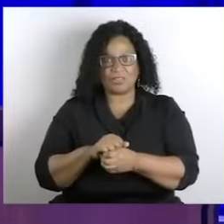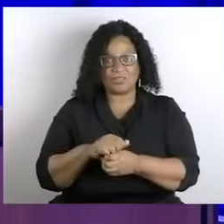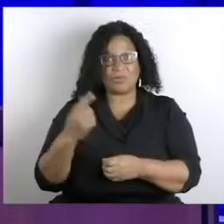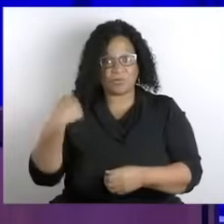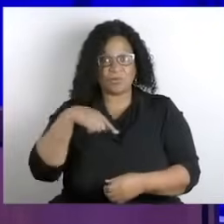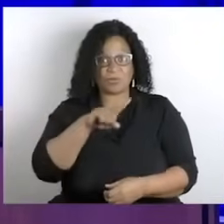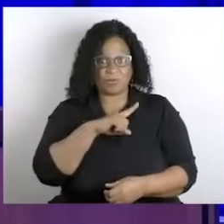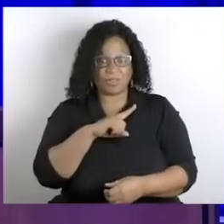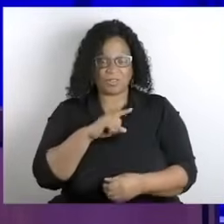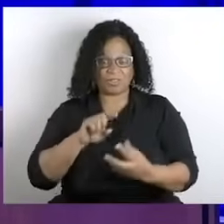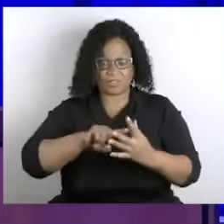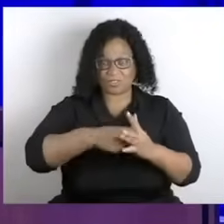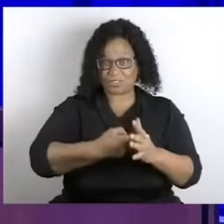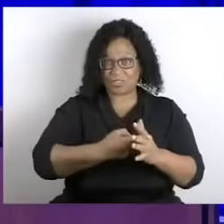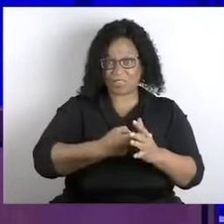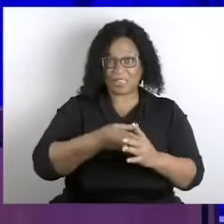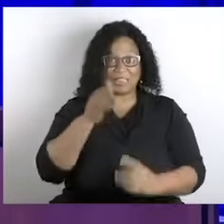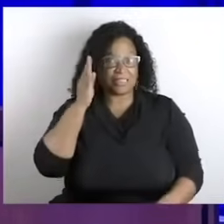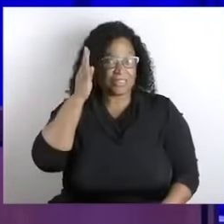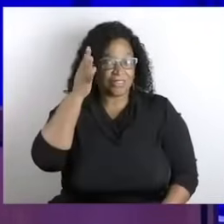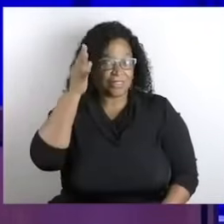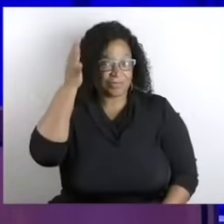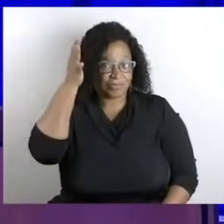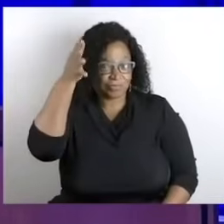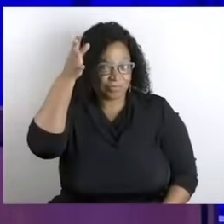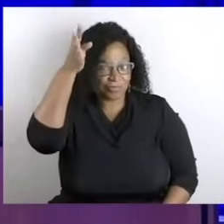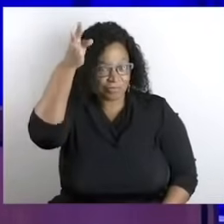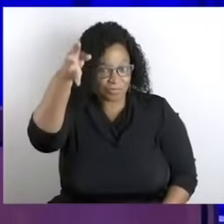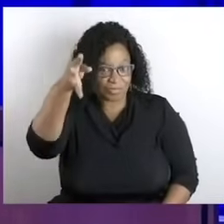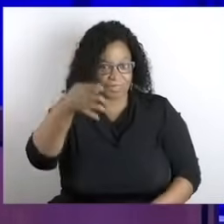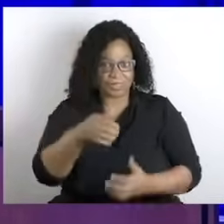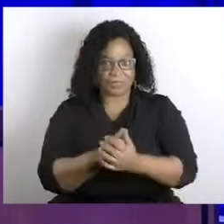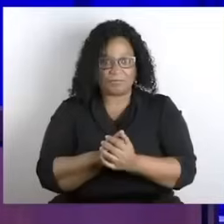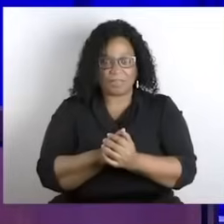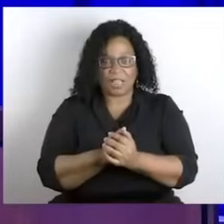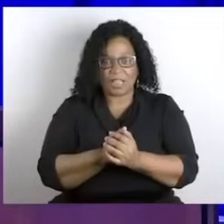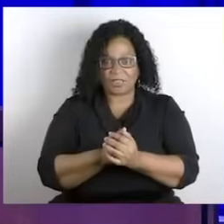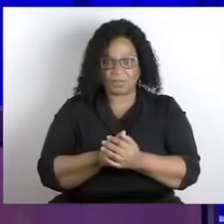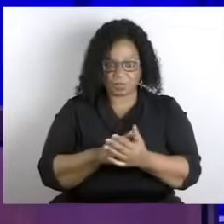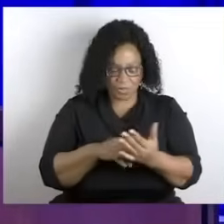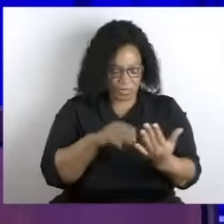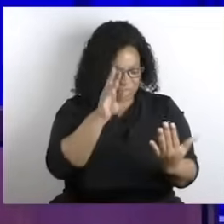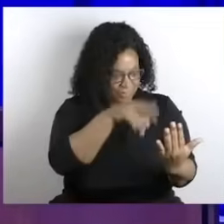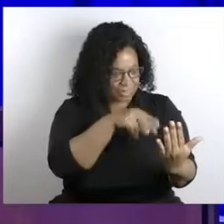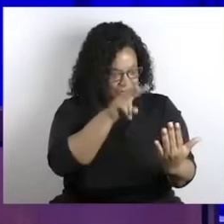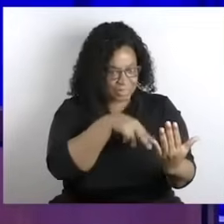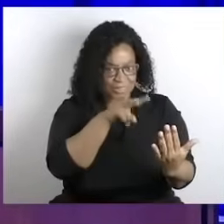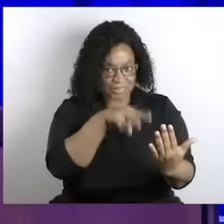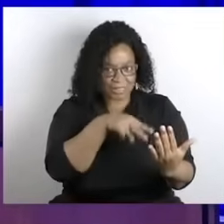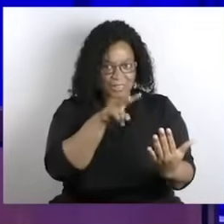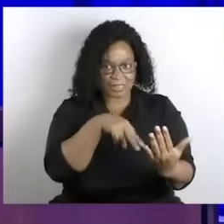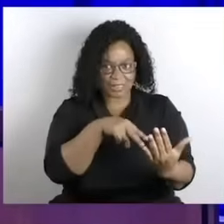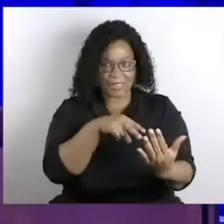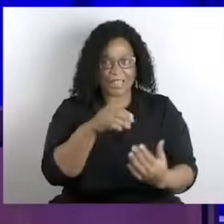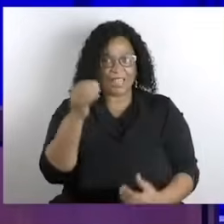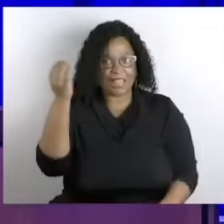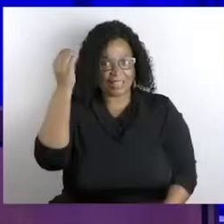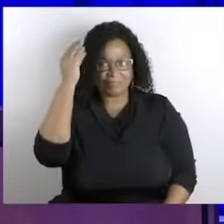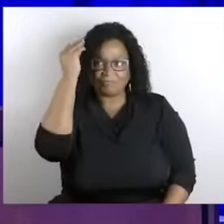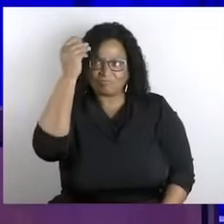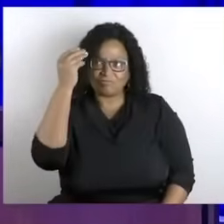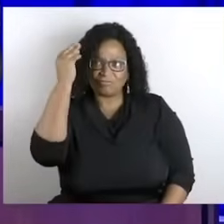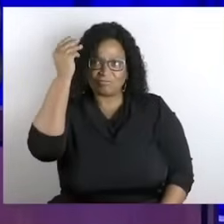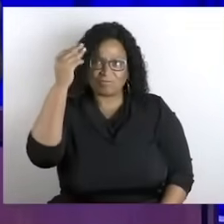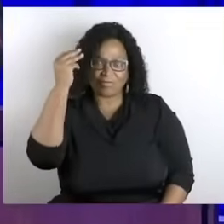reimagining our future. And so I want to look at a couple passages of scripture over these weeks that help us to reimagine